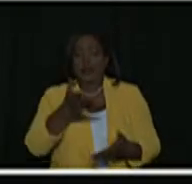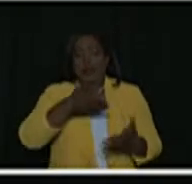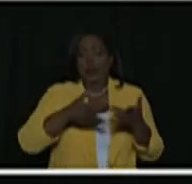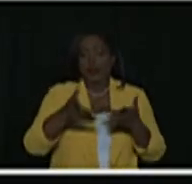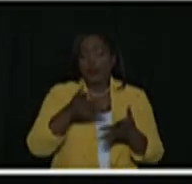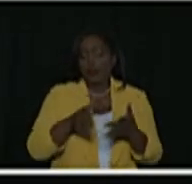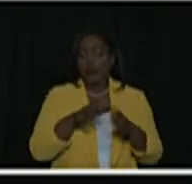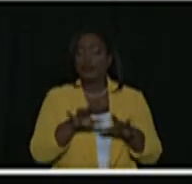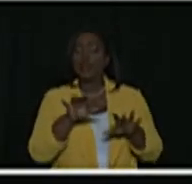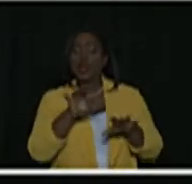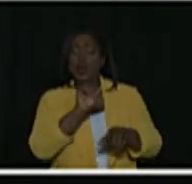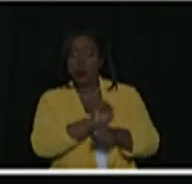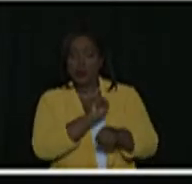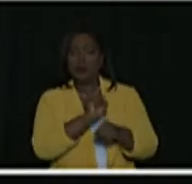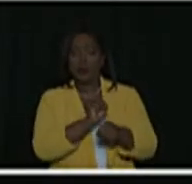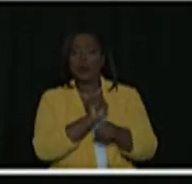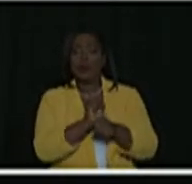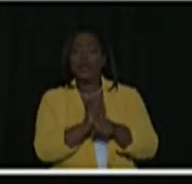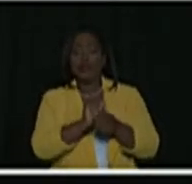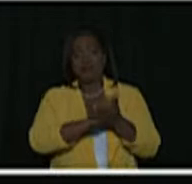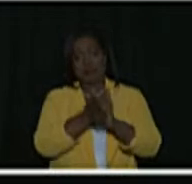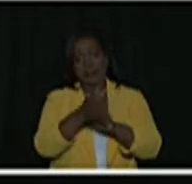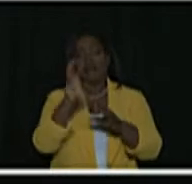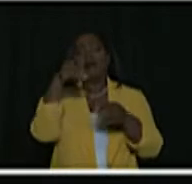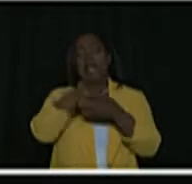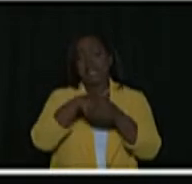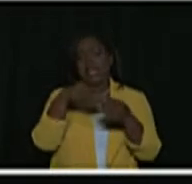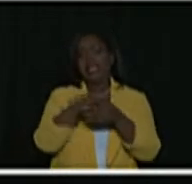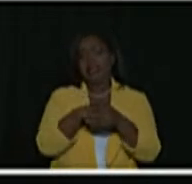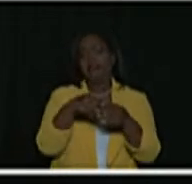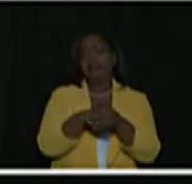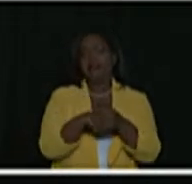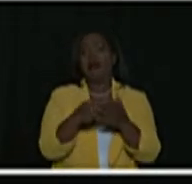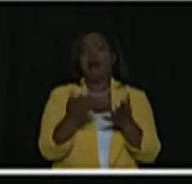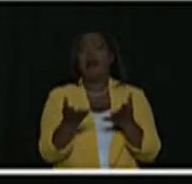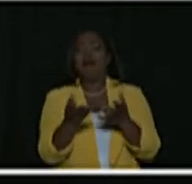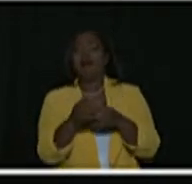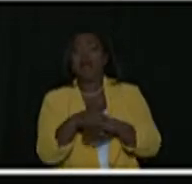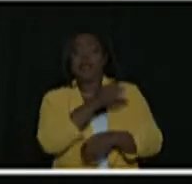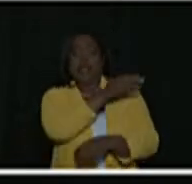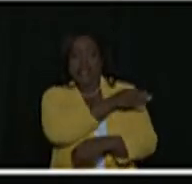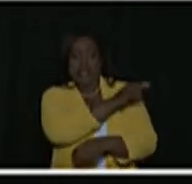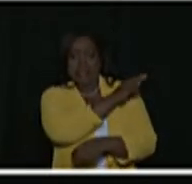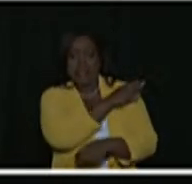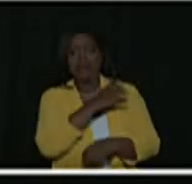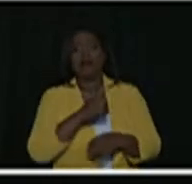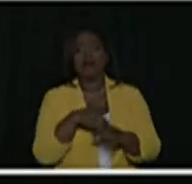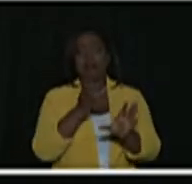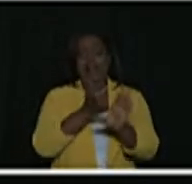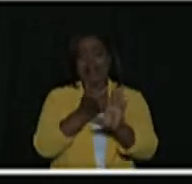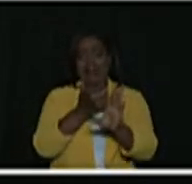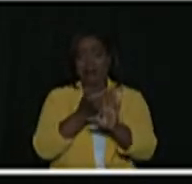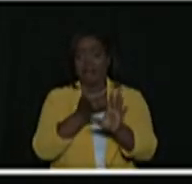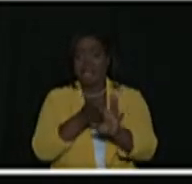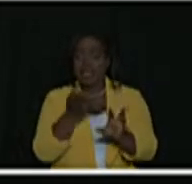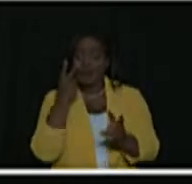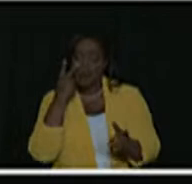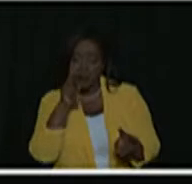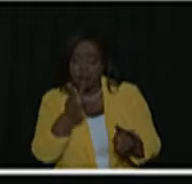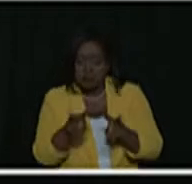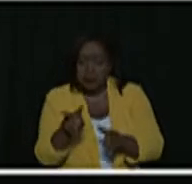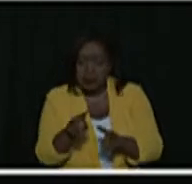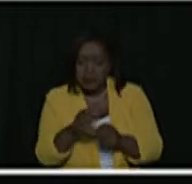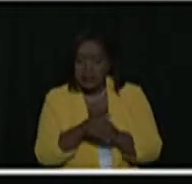clinical intervention, and they are referred to the clinical psychologist. And where there might be psychiatric or other